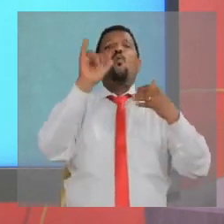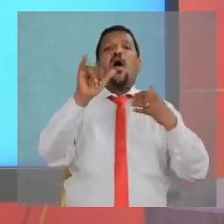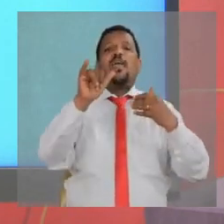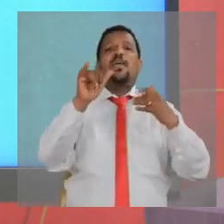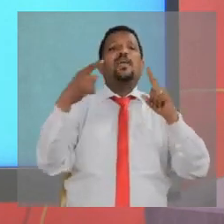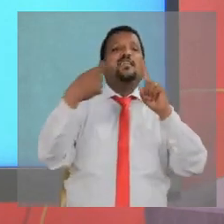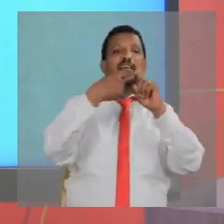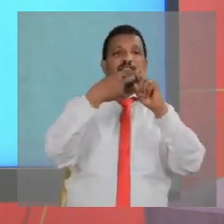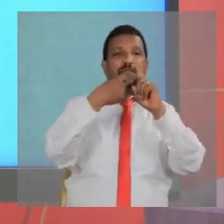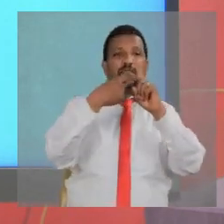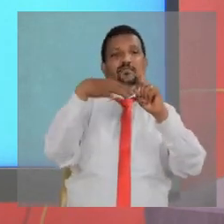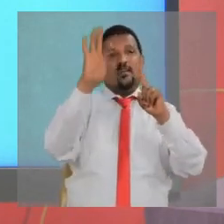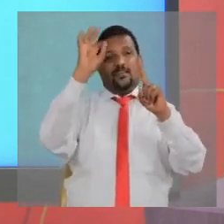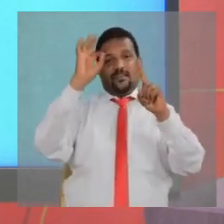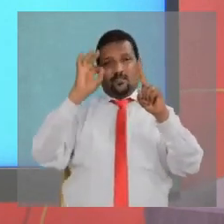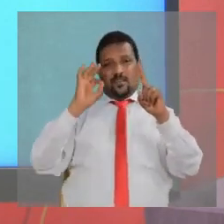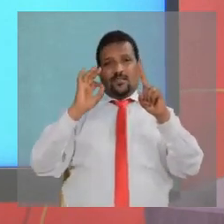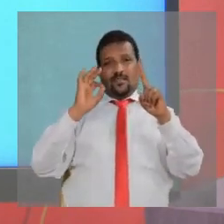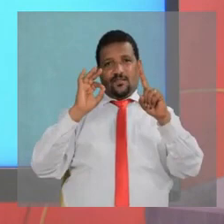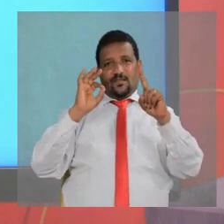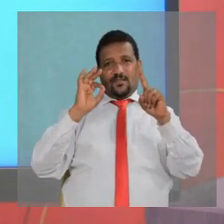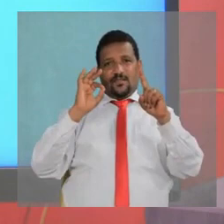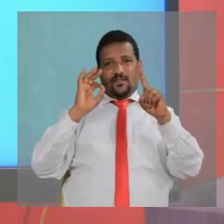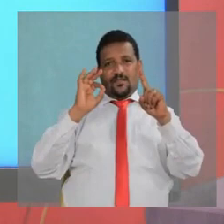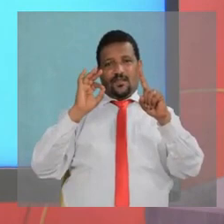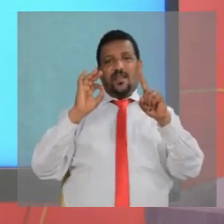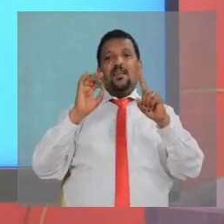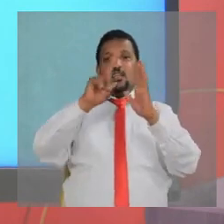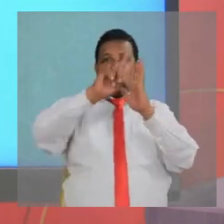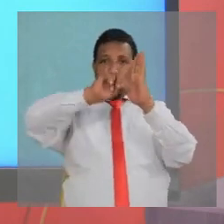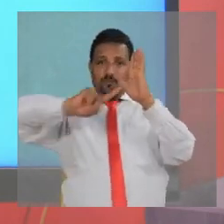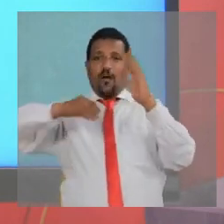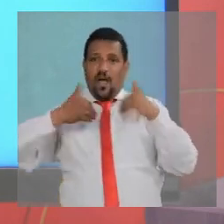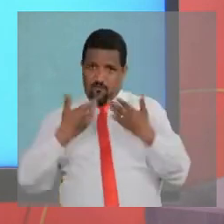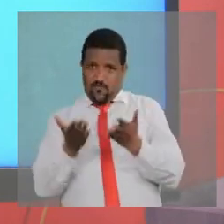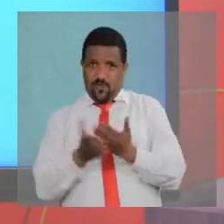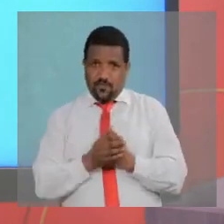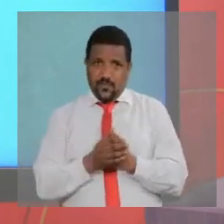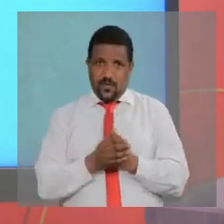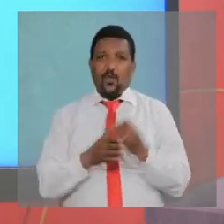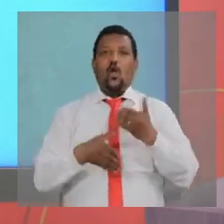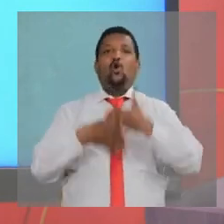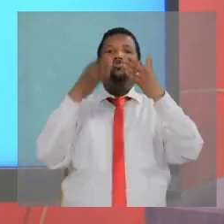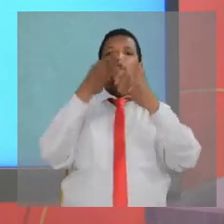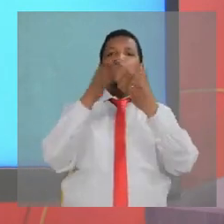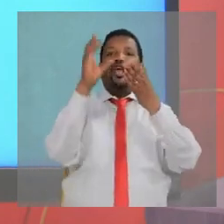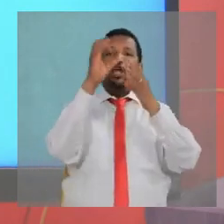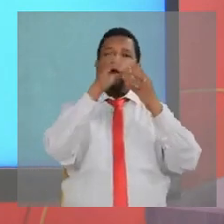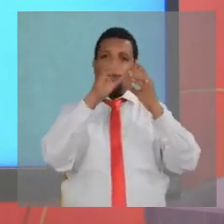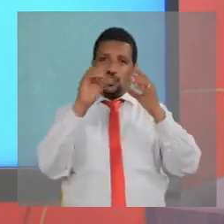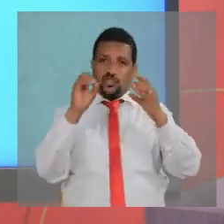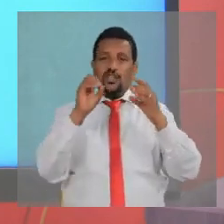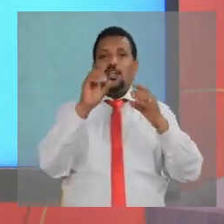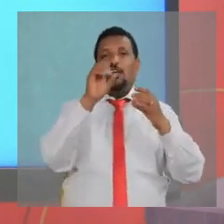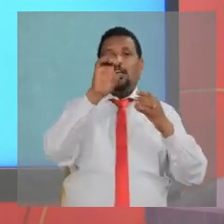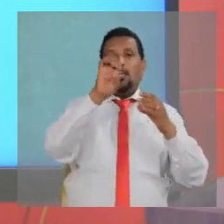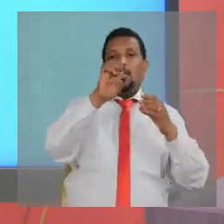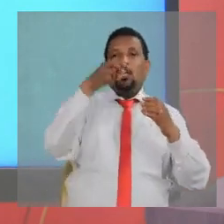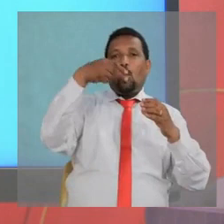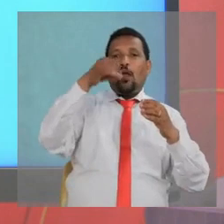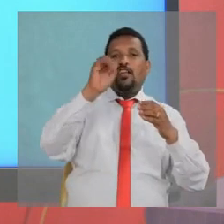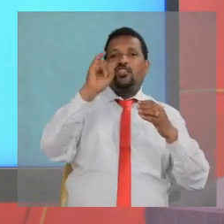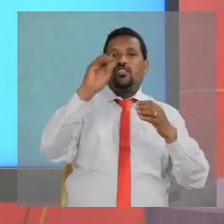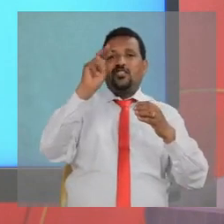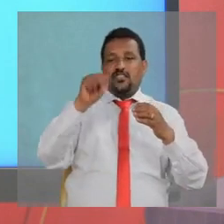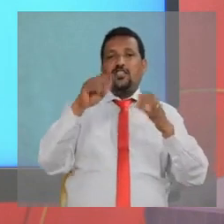y-intercept, we have the slope, so we can construct the equation. The equation is equal to